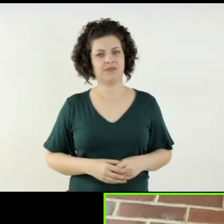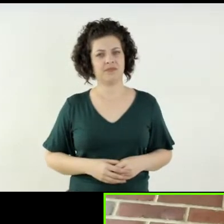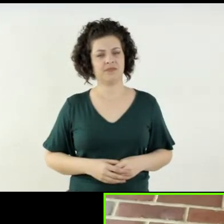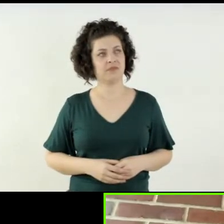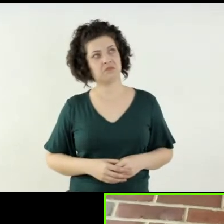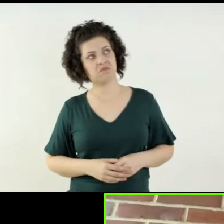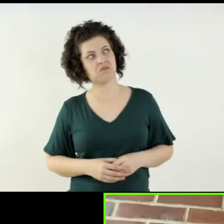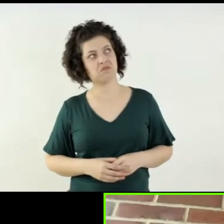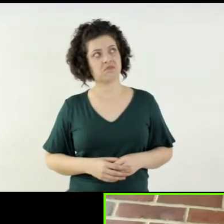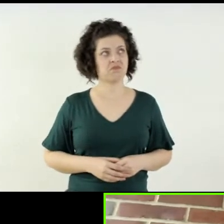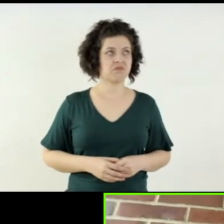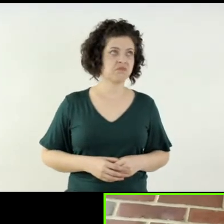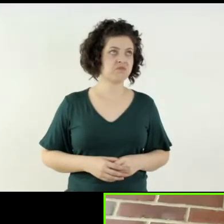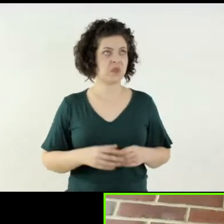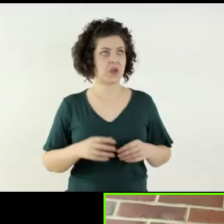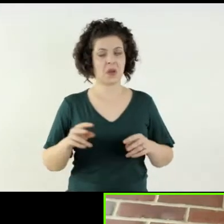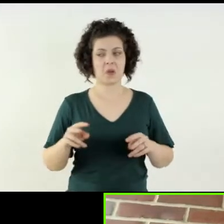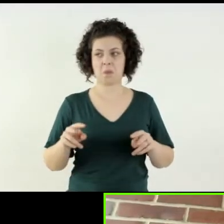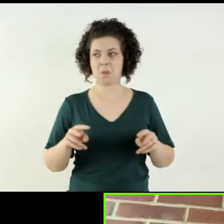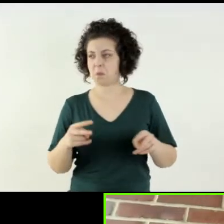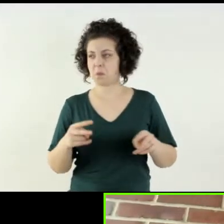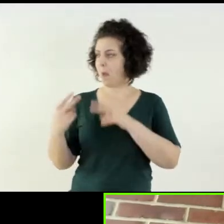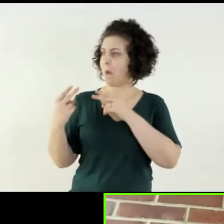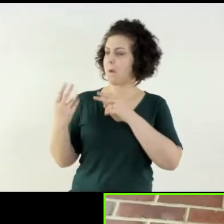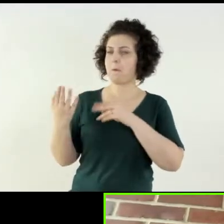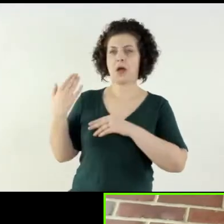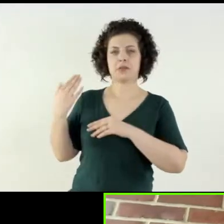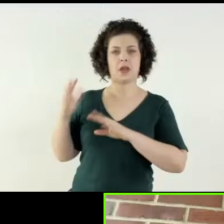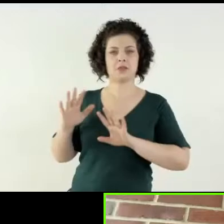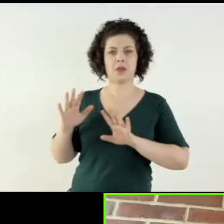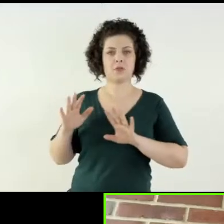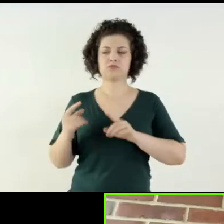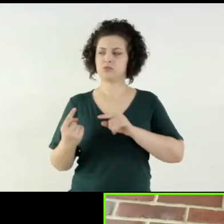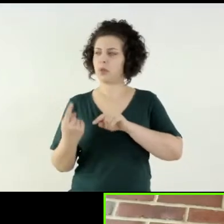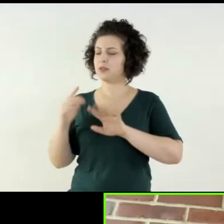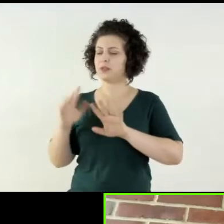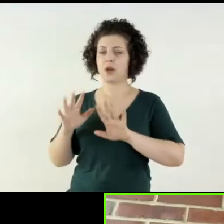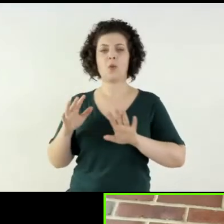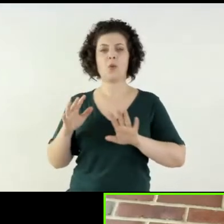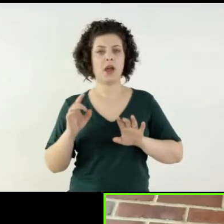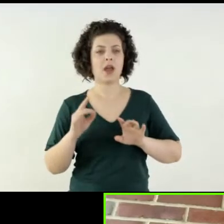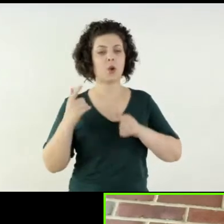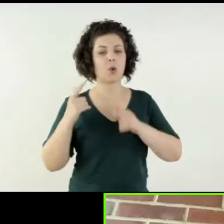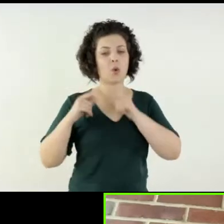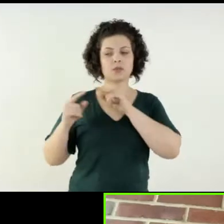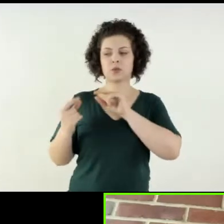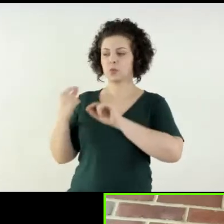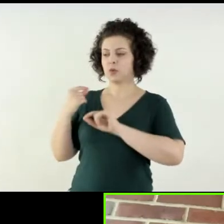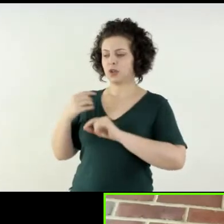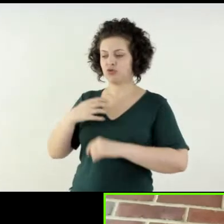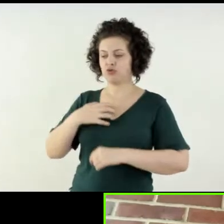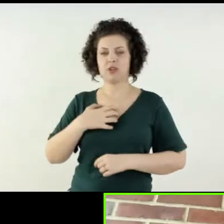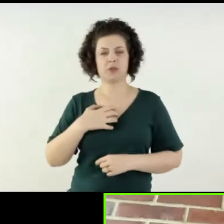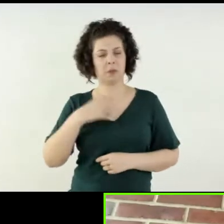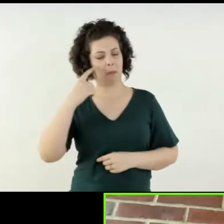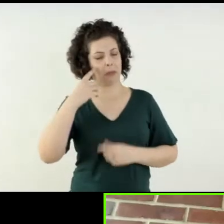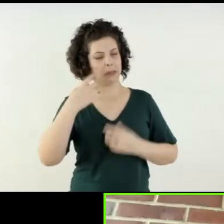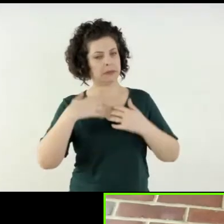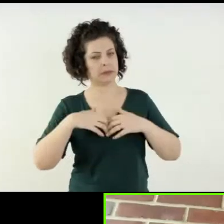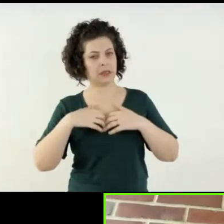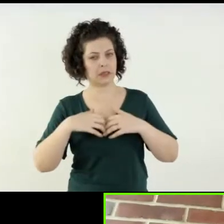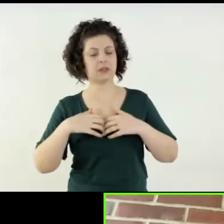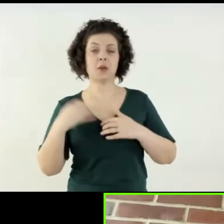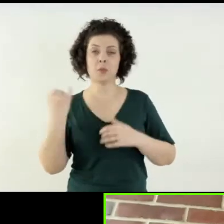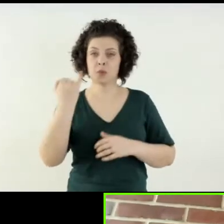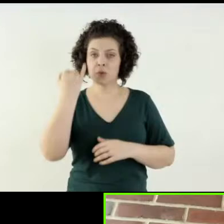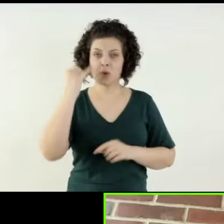reaching towards, has been really instrumental in how I think about what artwork can be, my